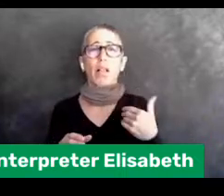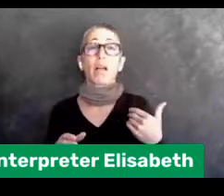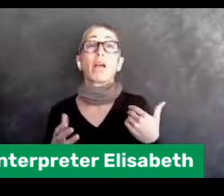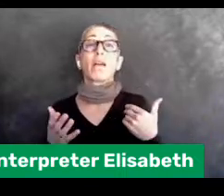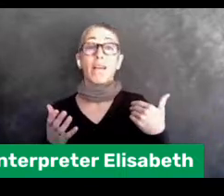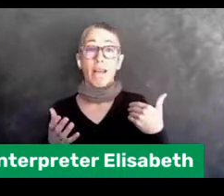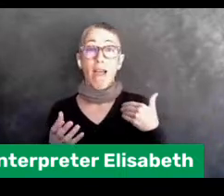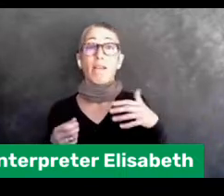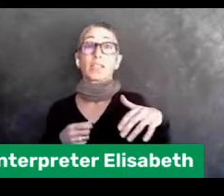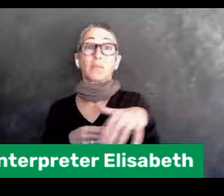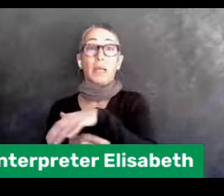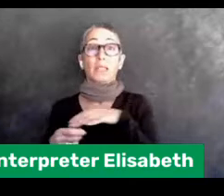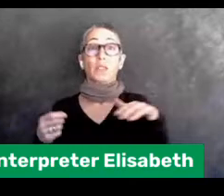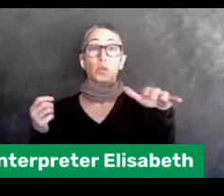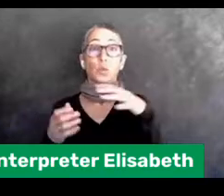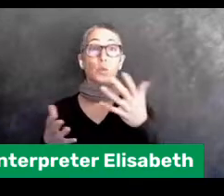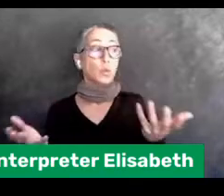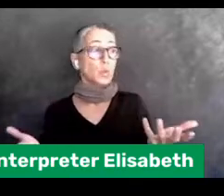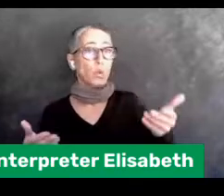Austin community.